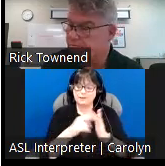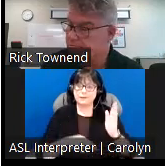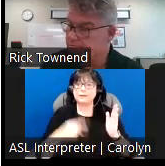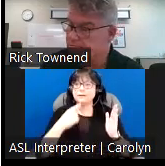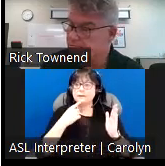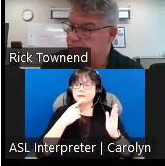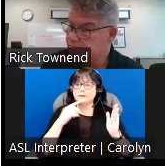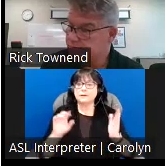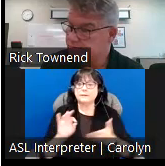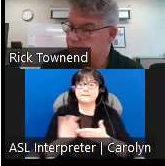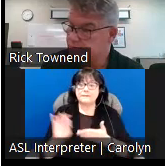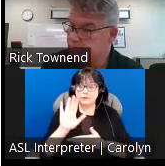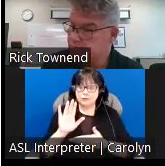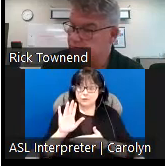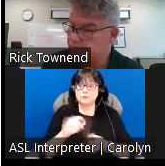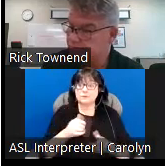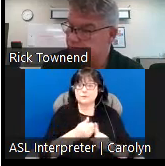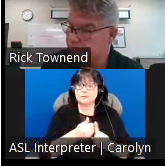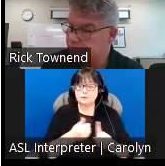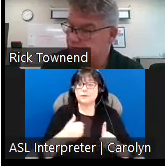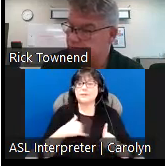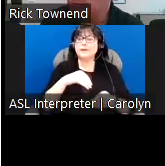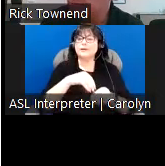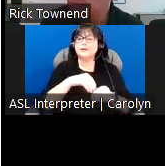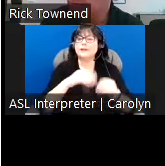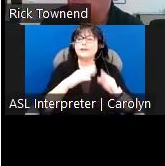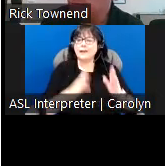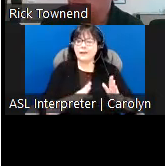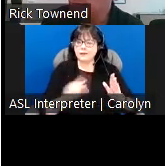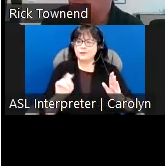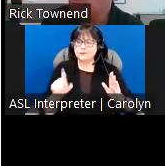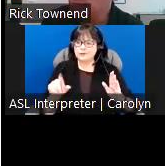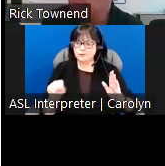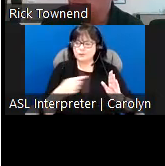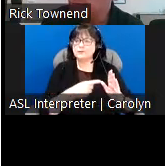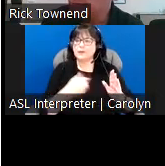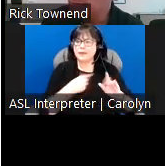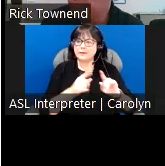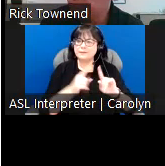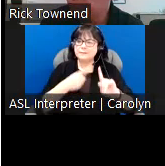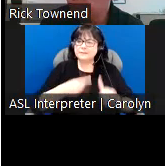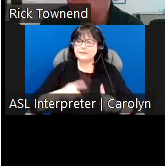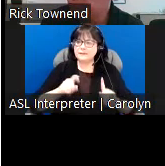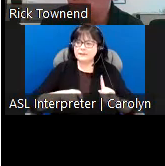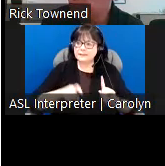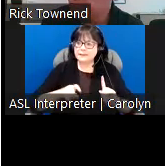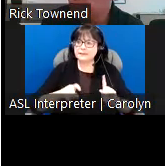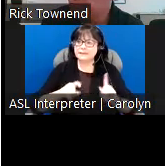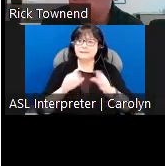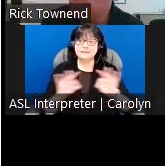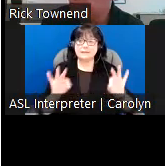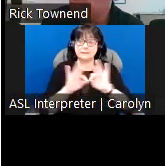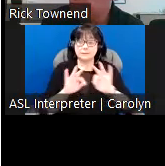from Fanshawe address specific needs, which are essential for accurate placement. Multiple